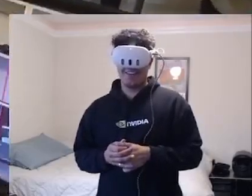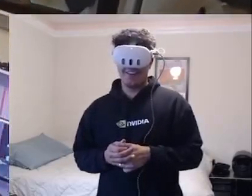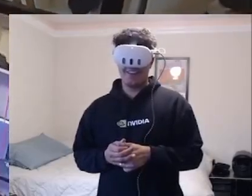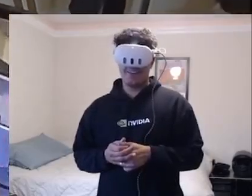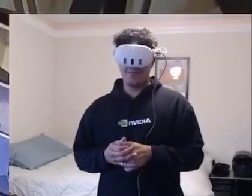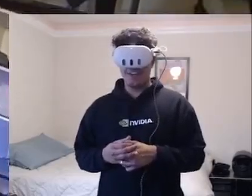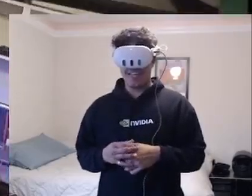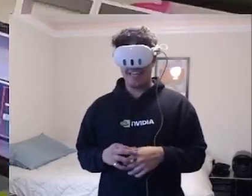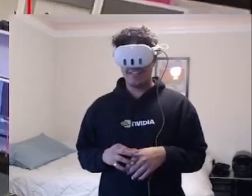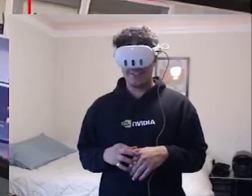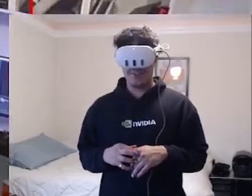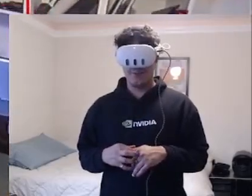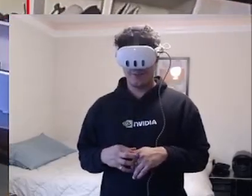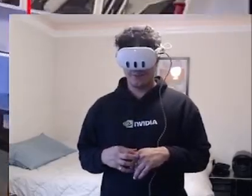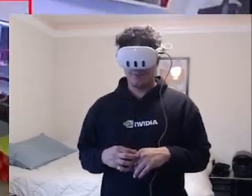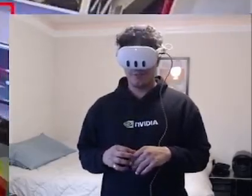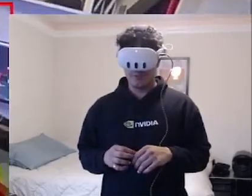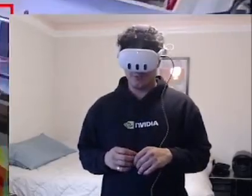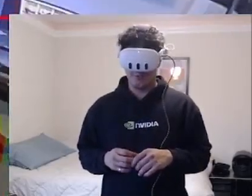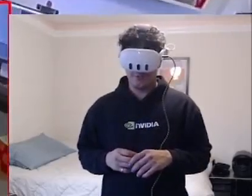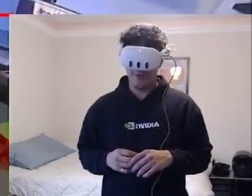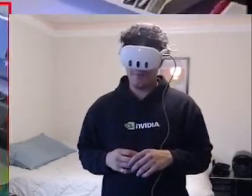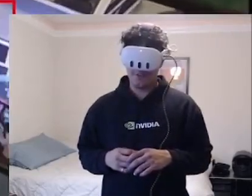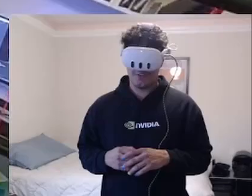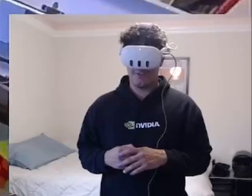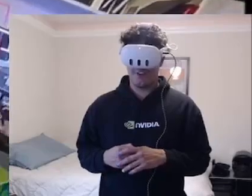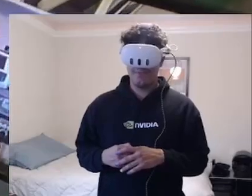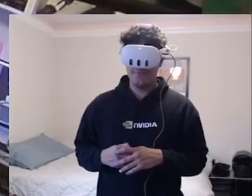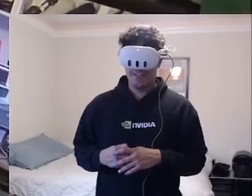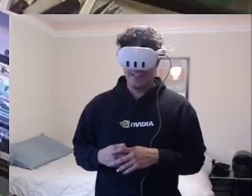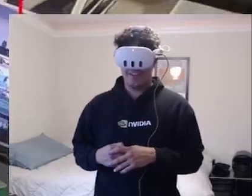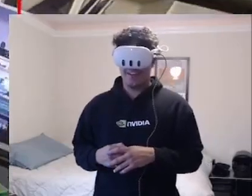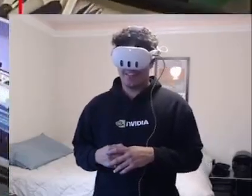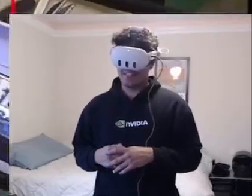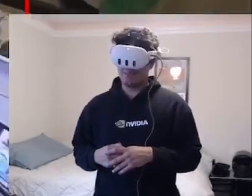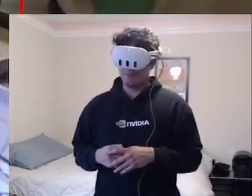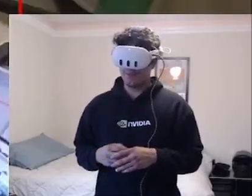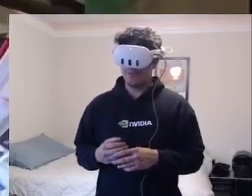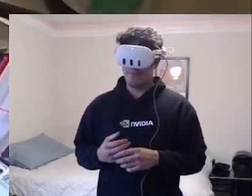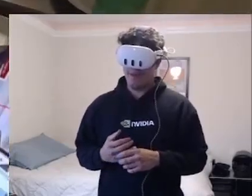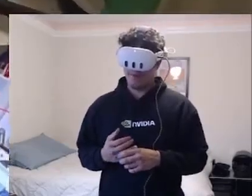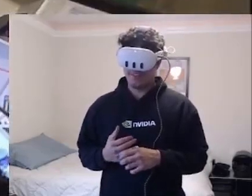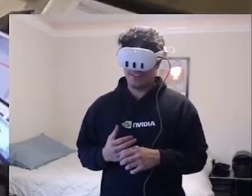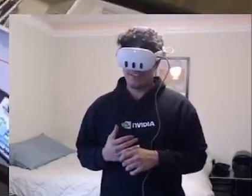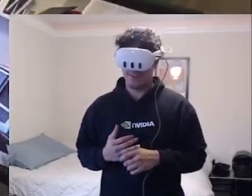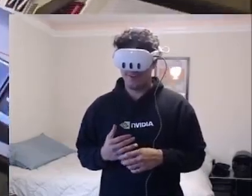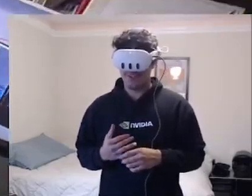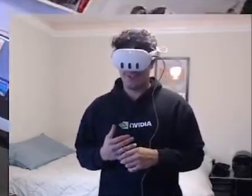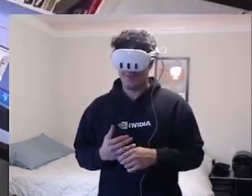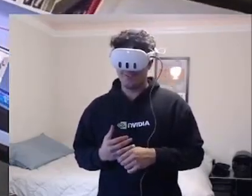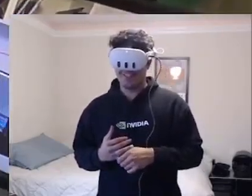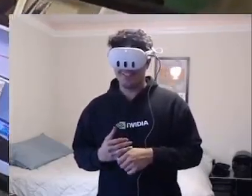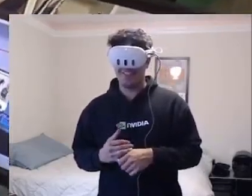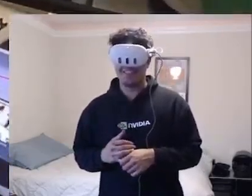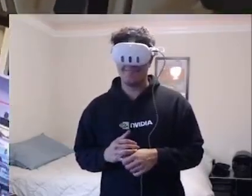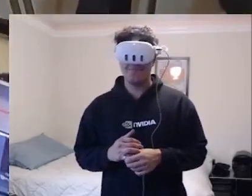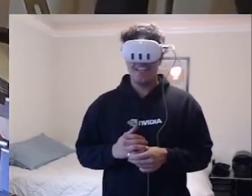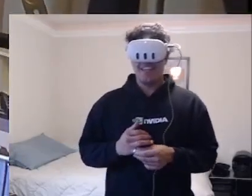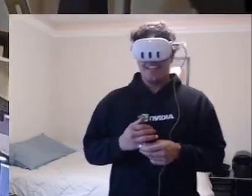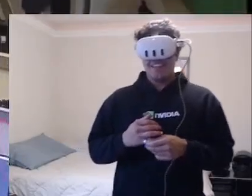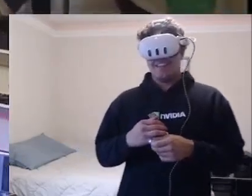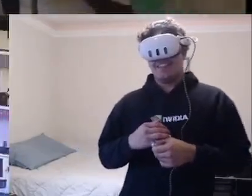is communicated to through Bluetooth from the server. It's a Bluetooth mouse as far as the code sees